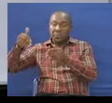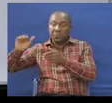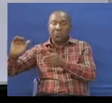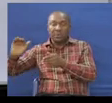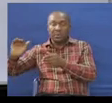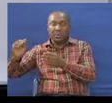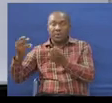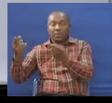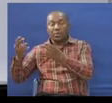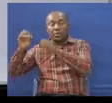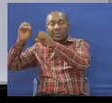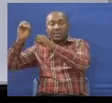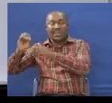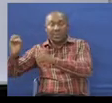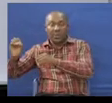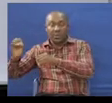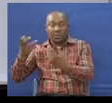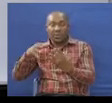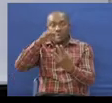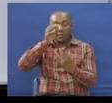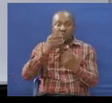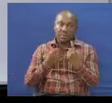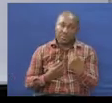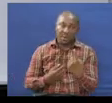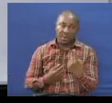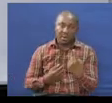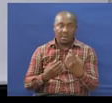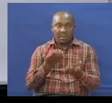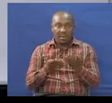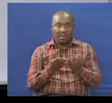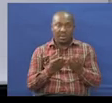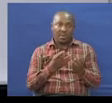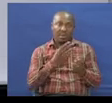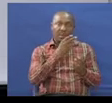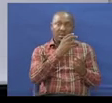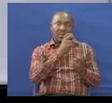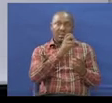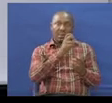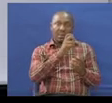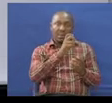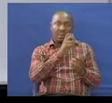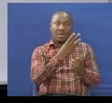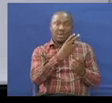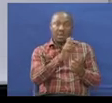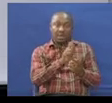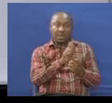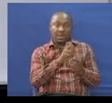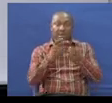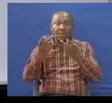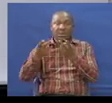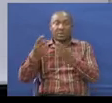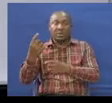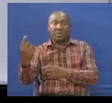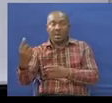Upon taking the 1 on the right-hand side here, you will have 3x is equal to 1. I want to remain with x. What do I